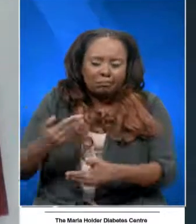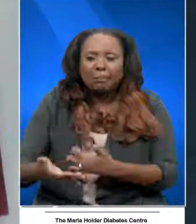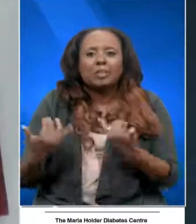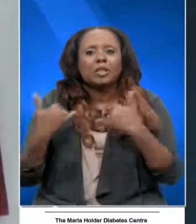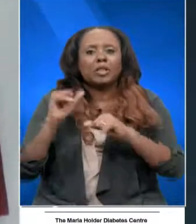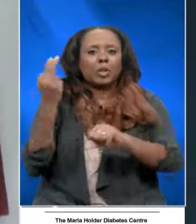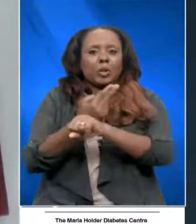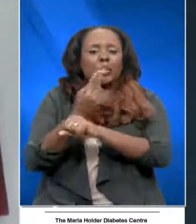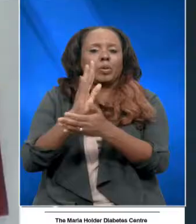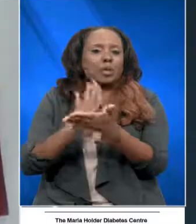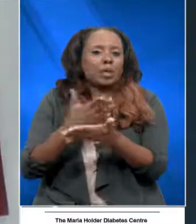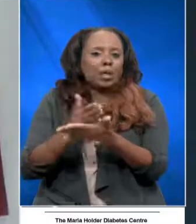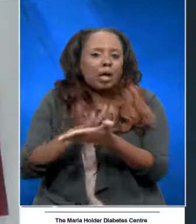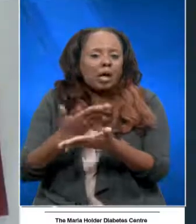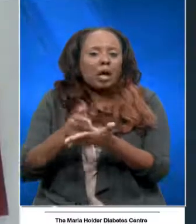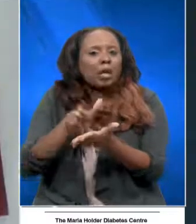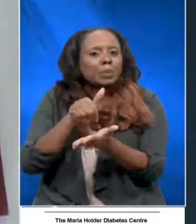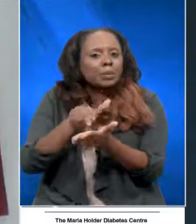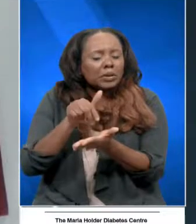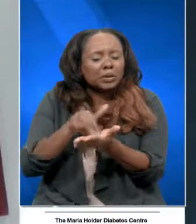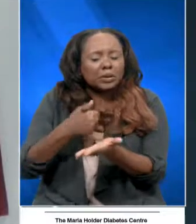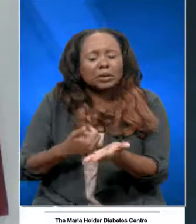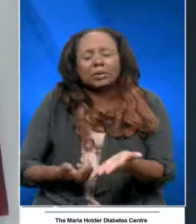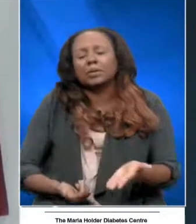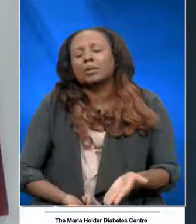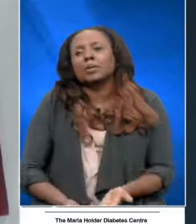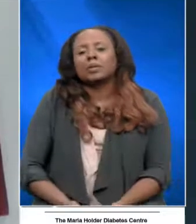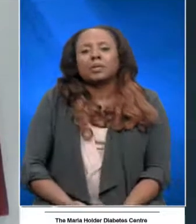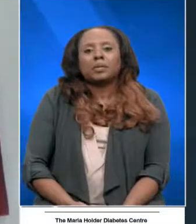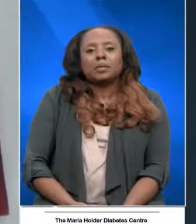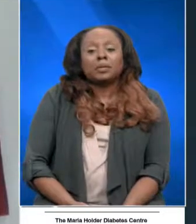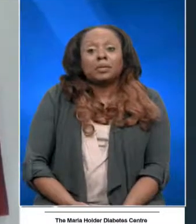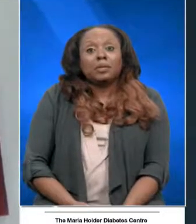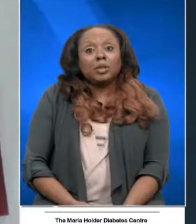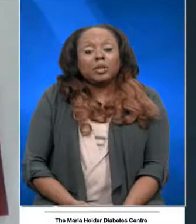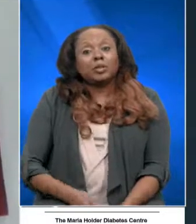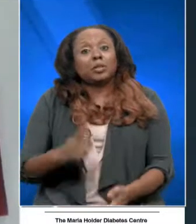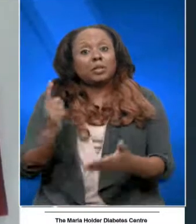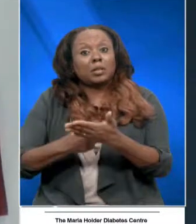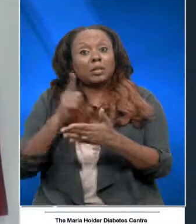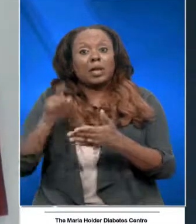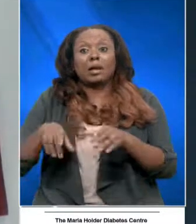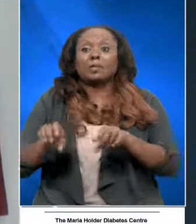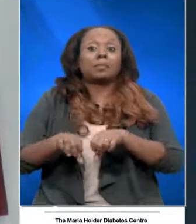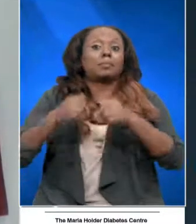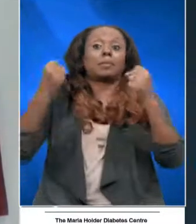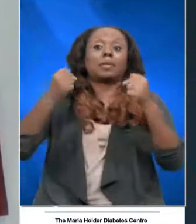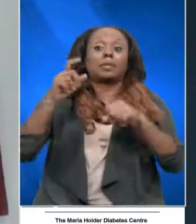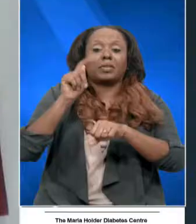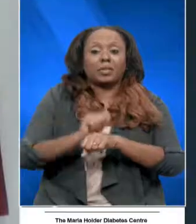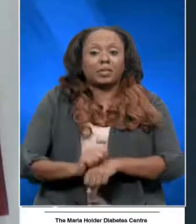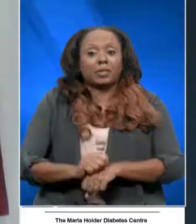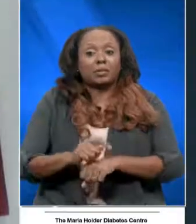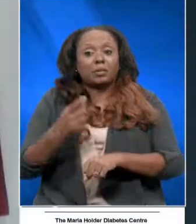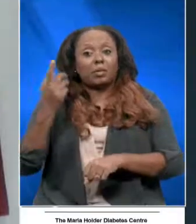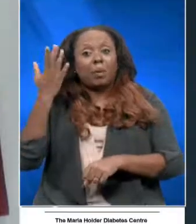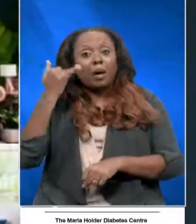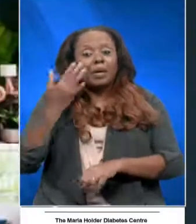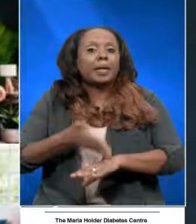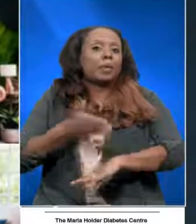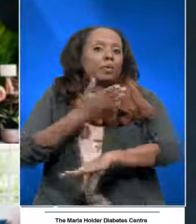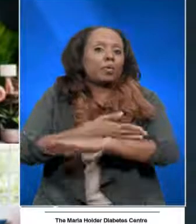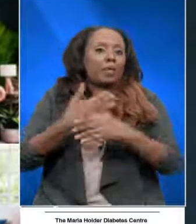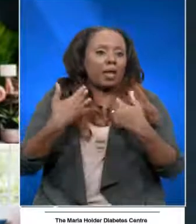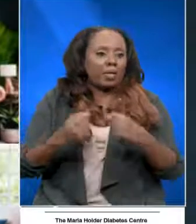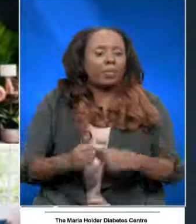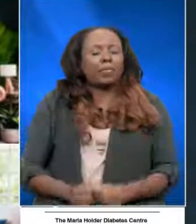and traditions have continued. So sometimes we have to break tradition to improve health. Quite right. We have a caller on the line, David. Yes, we